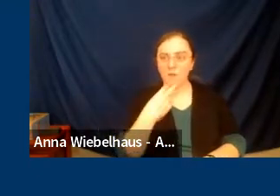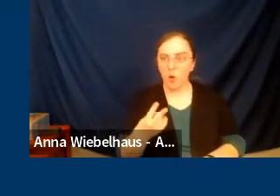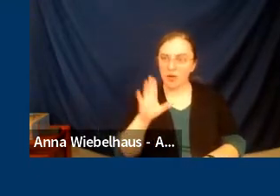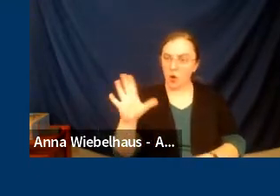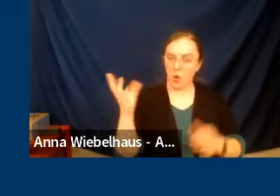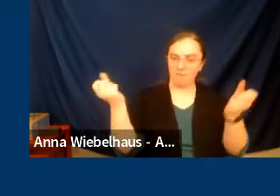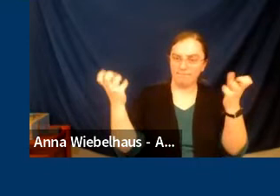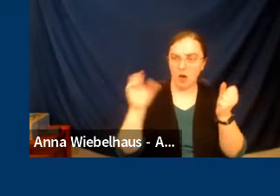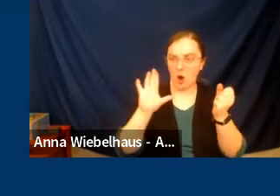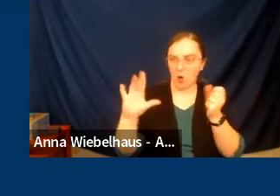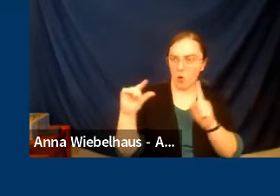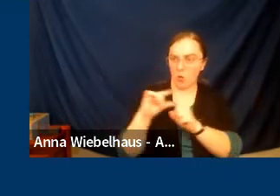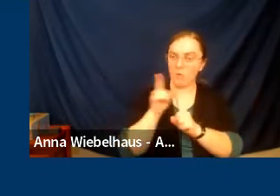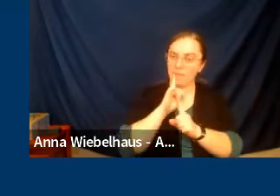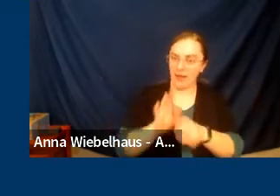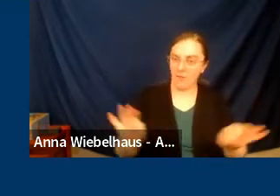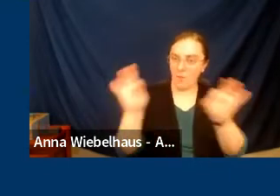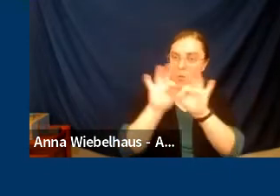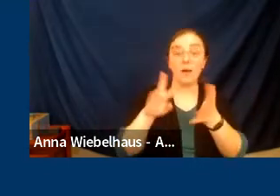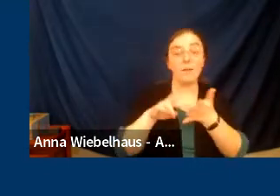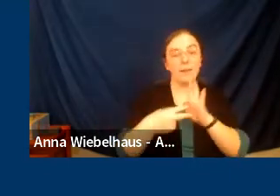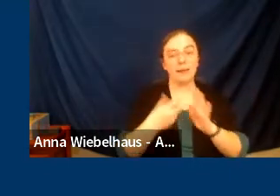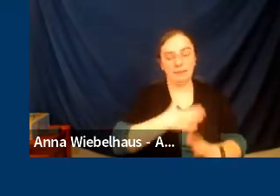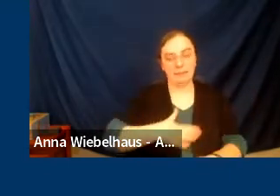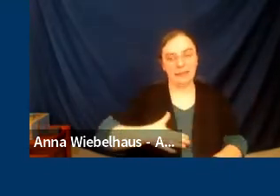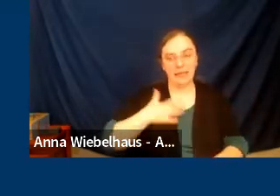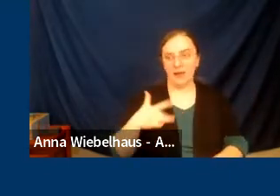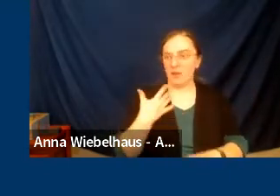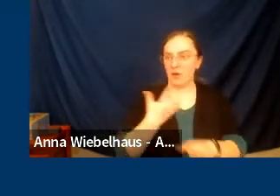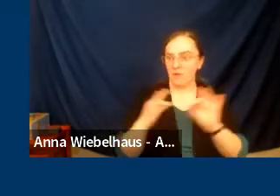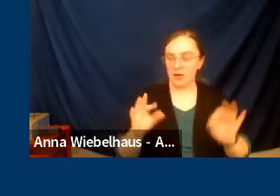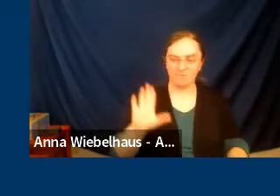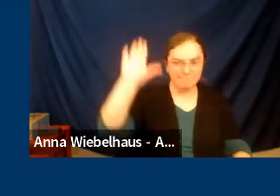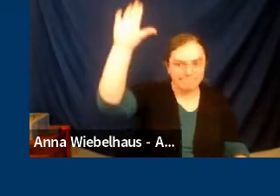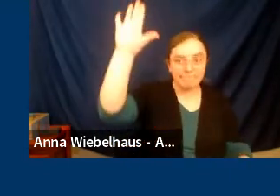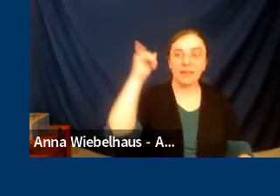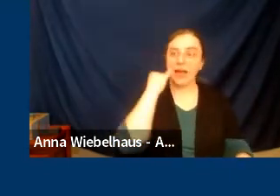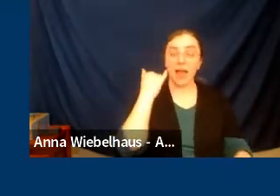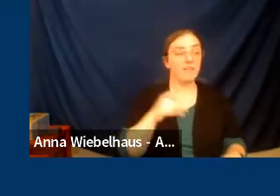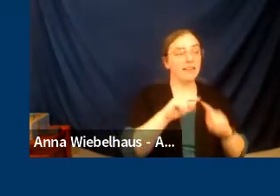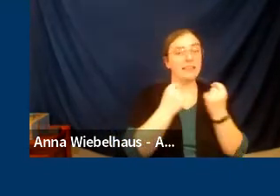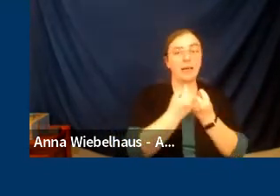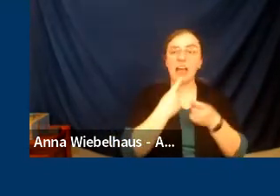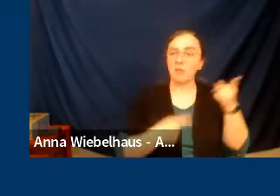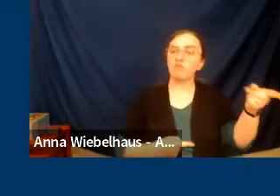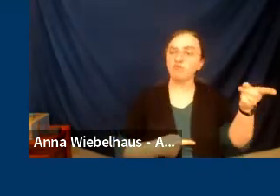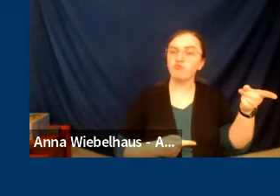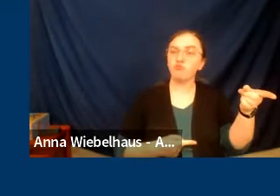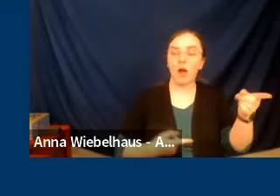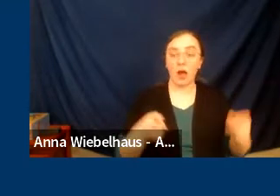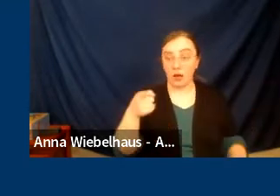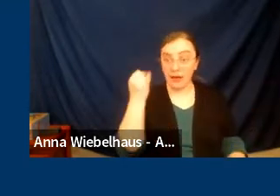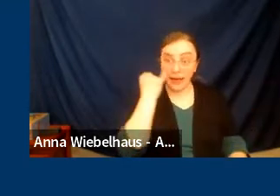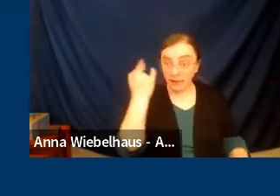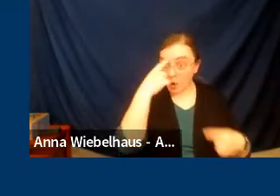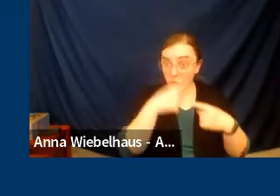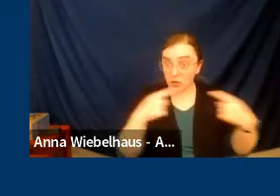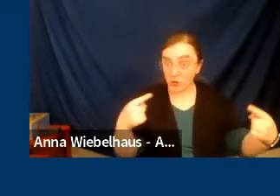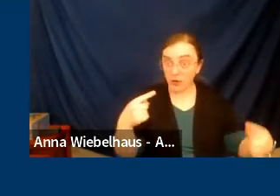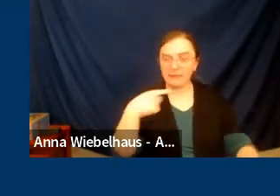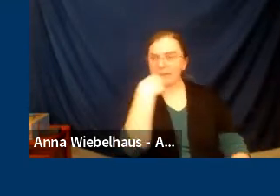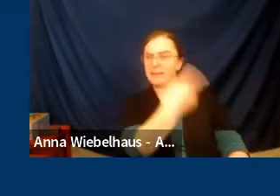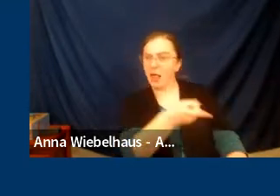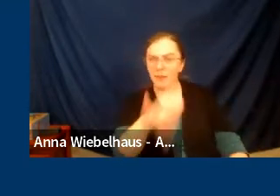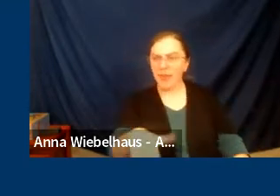about where are your students going to be successful? What are some good times for them to go into the general education classroom and be thinking about